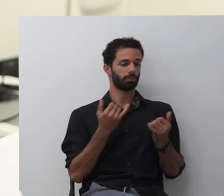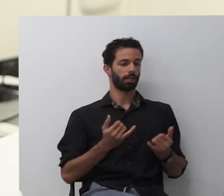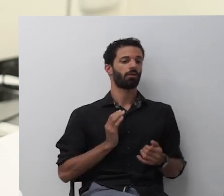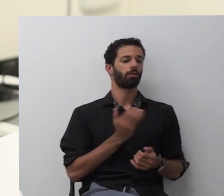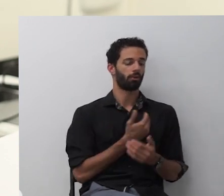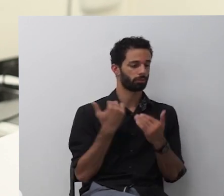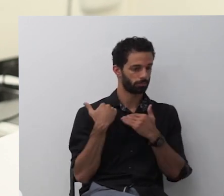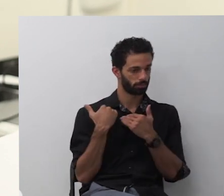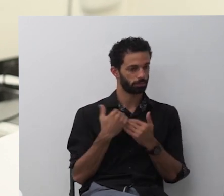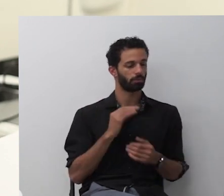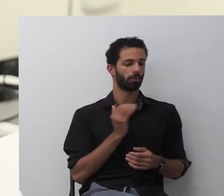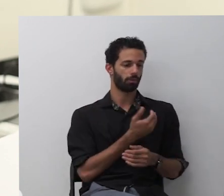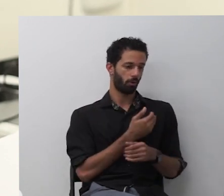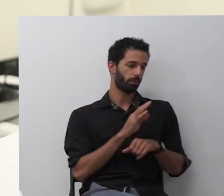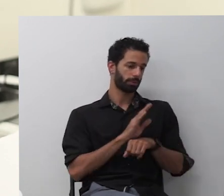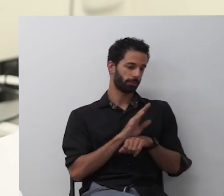They're everyone's responsibility.